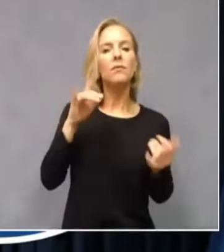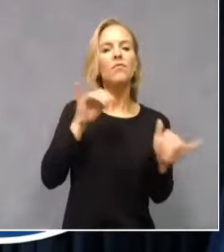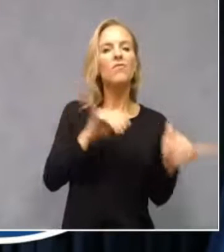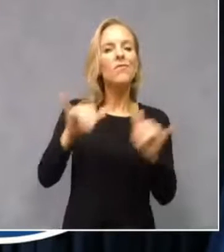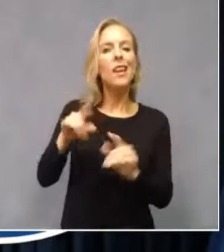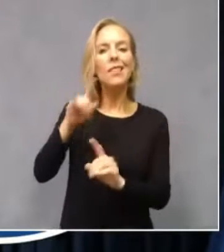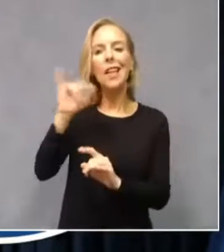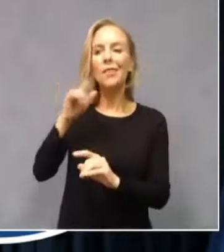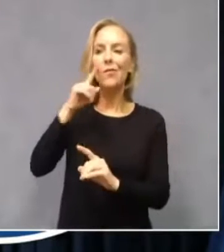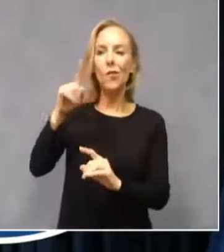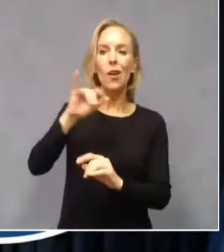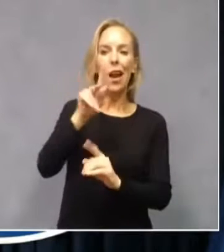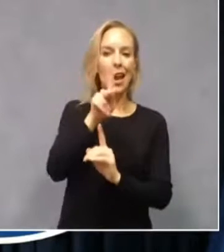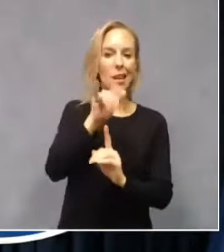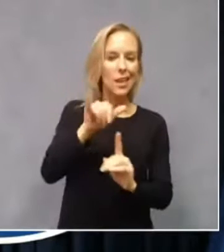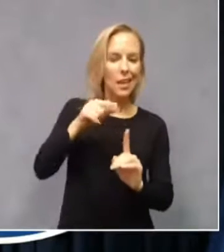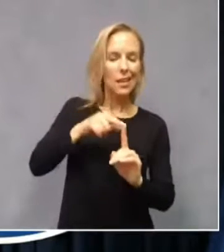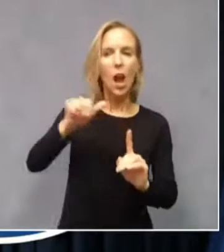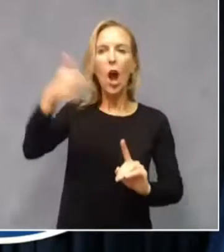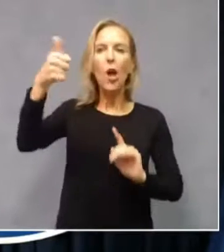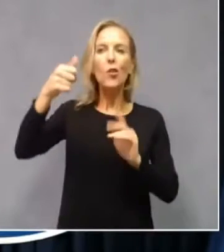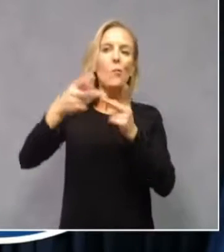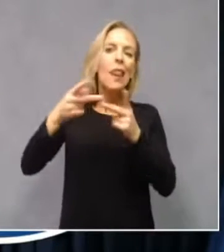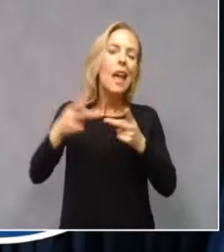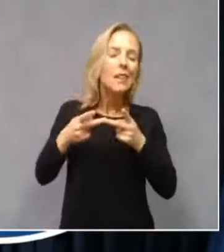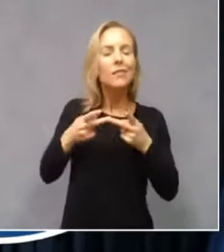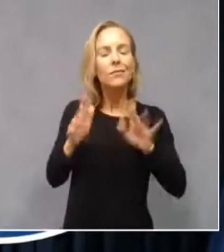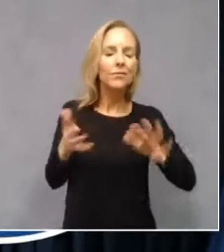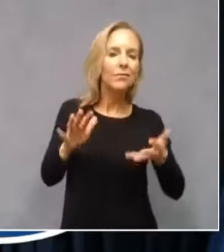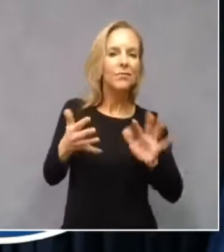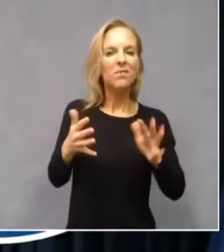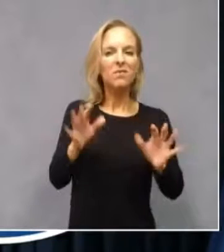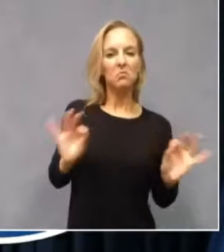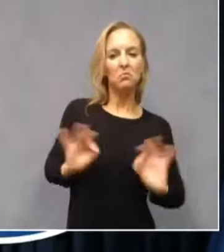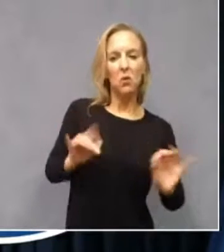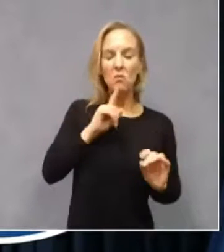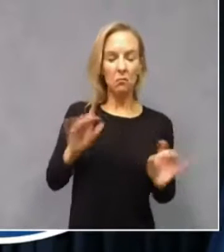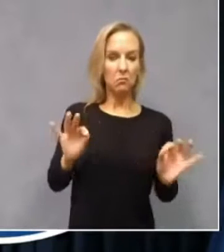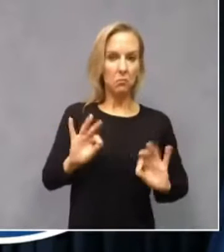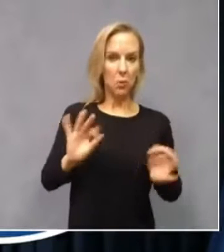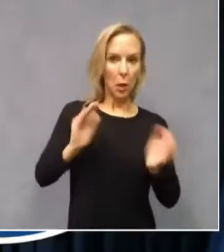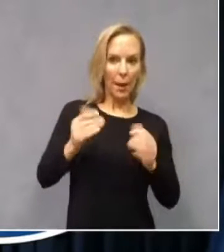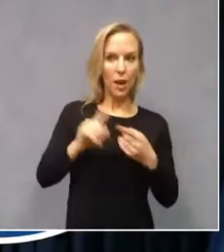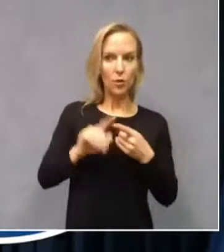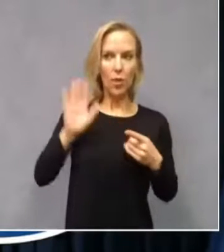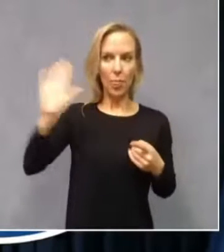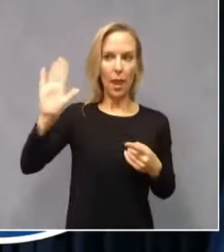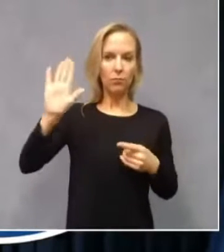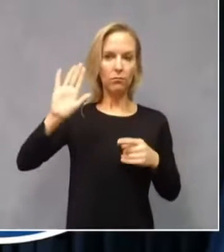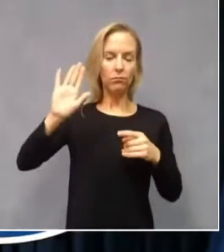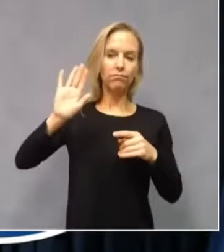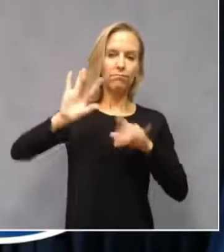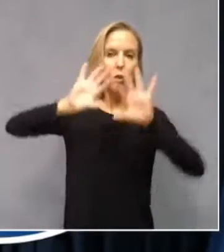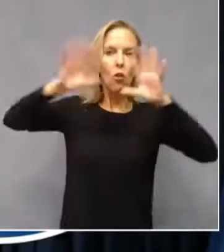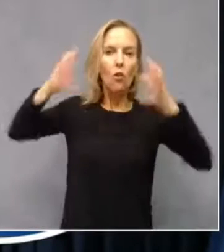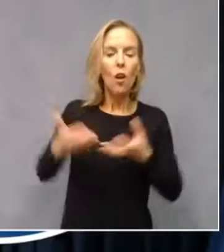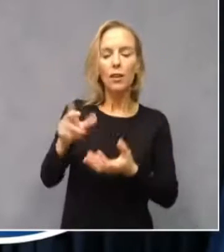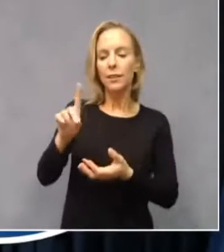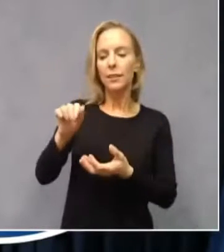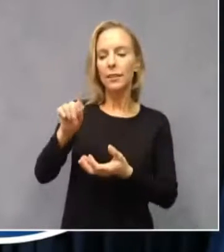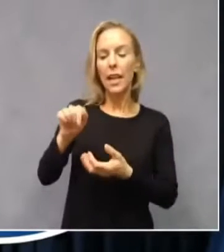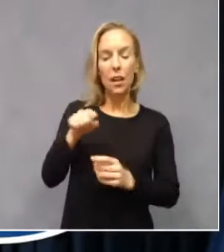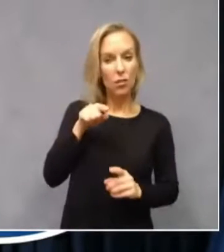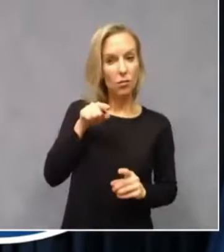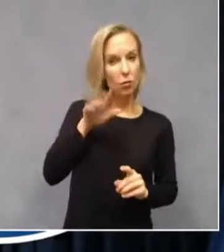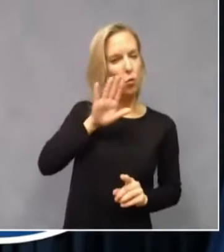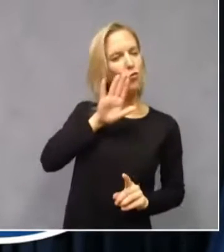and other places were kind of relatively minuscule in terms of their overall data. I wanted to know if you had a reaction